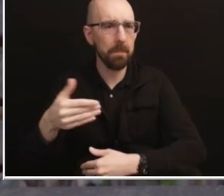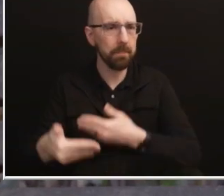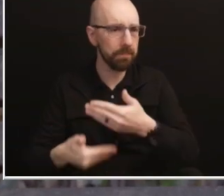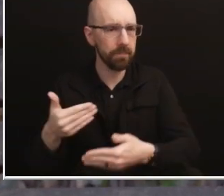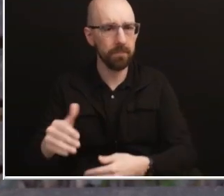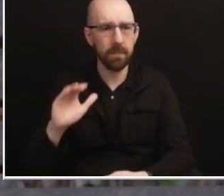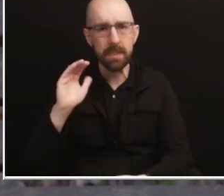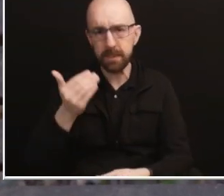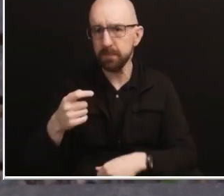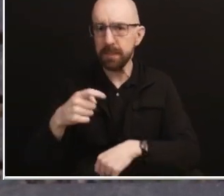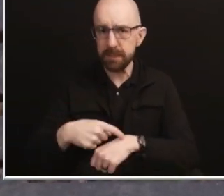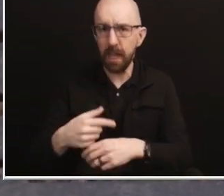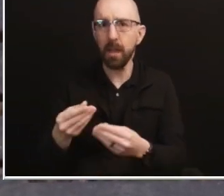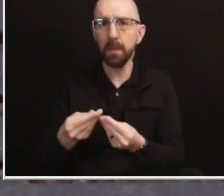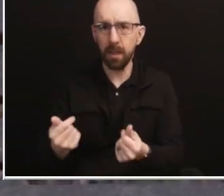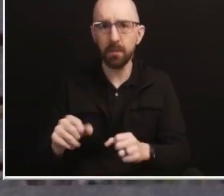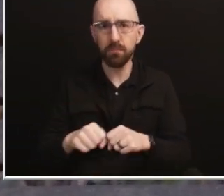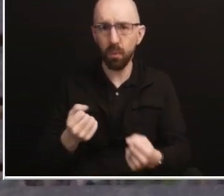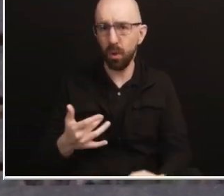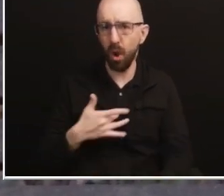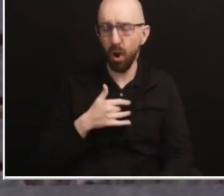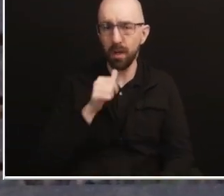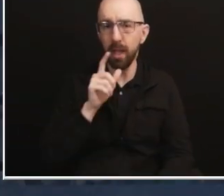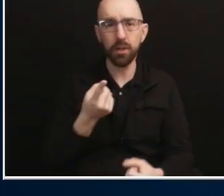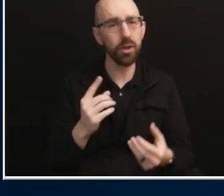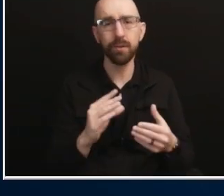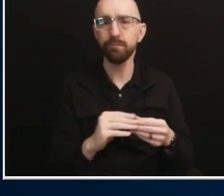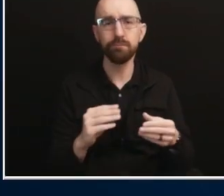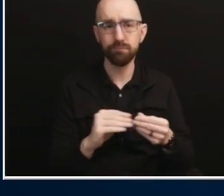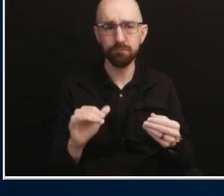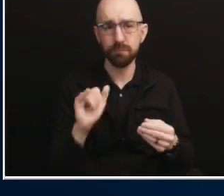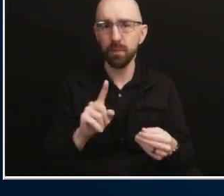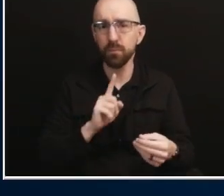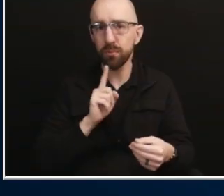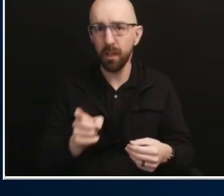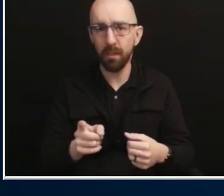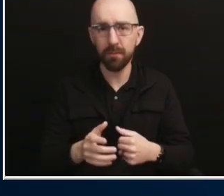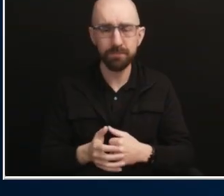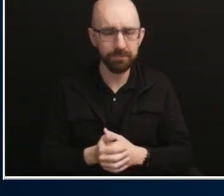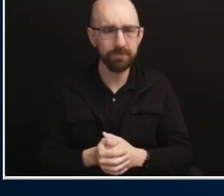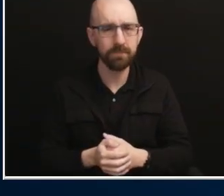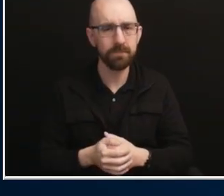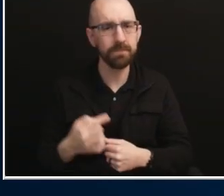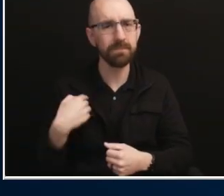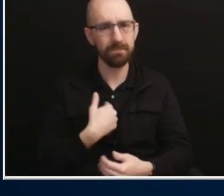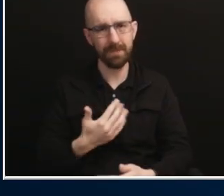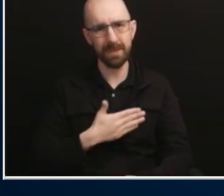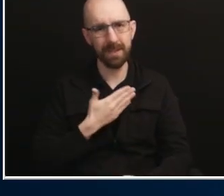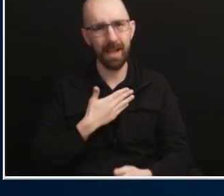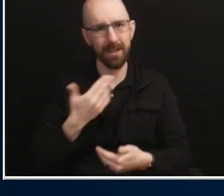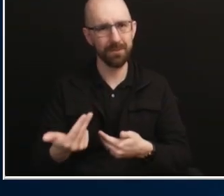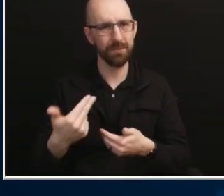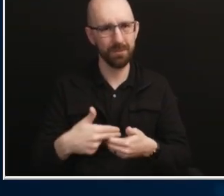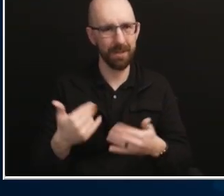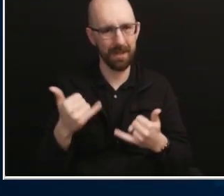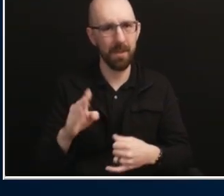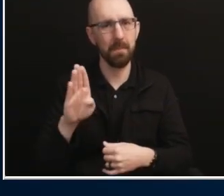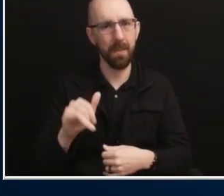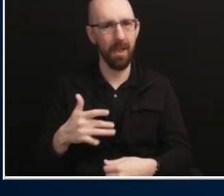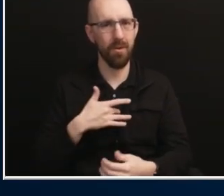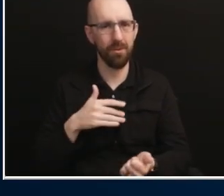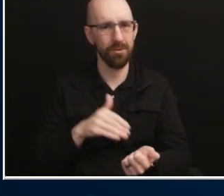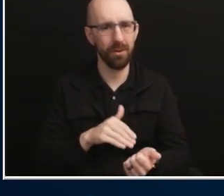heals a broken heart is not just an expression either. And we are so glad to be joined now by cardiologist Dr.